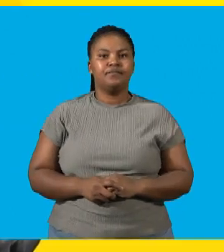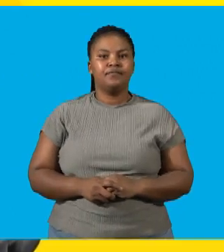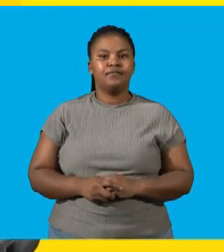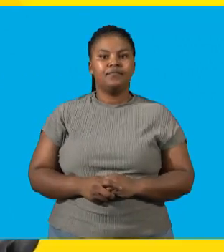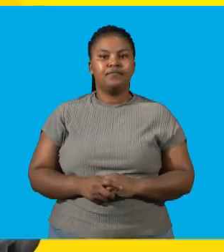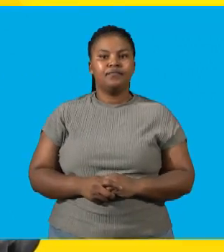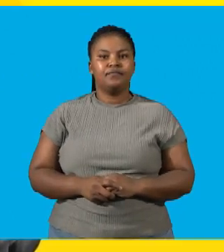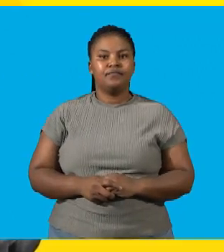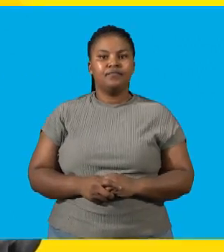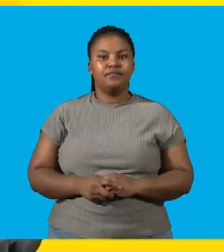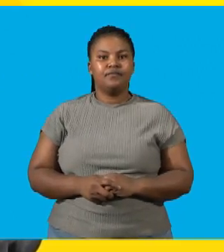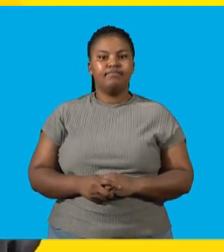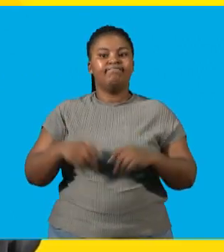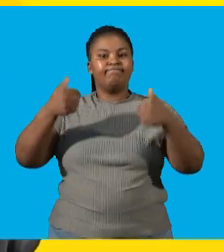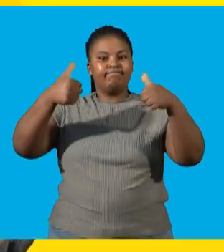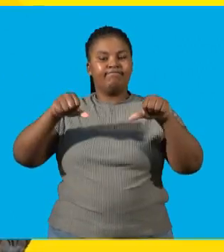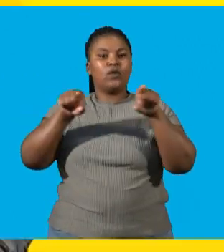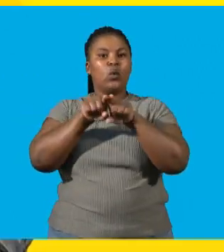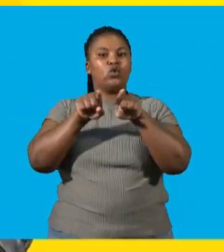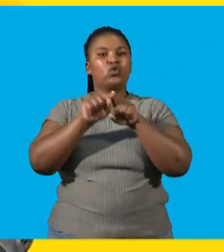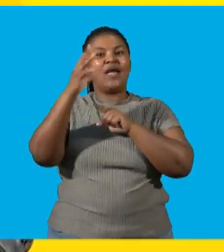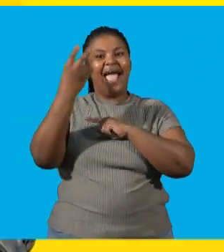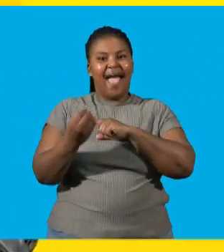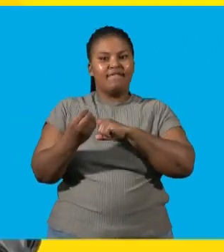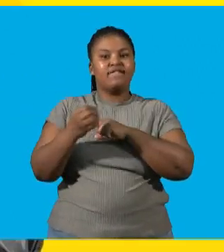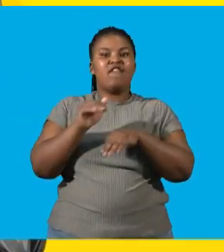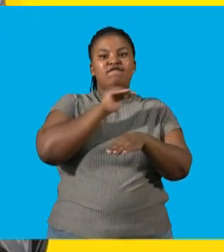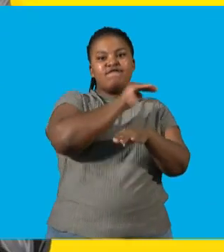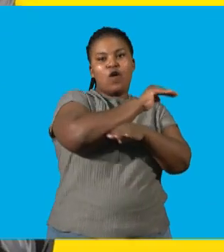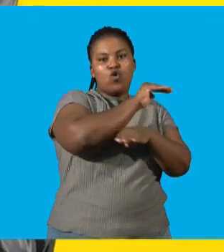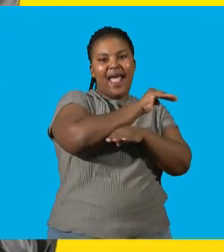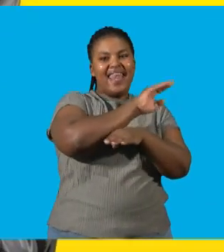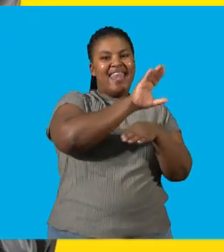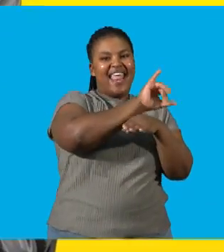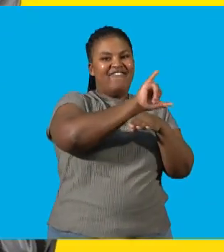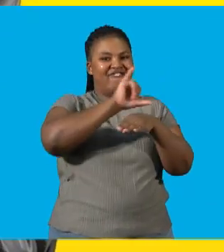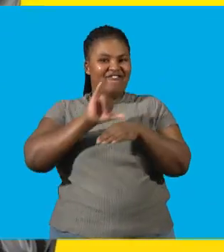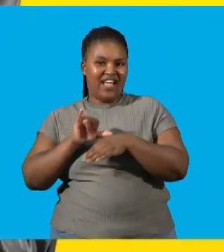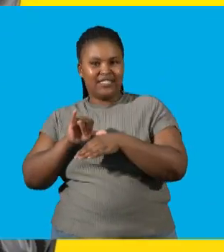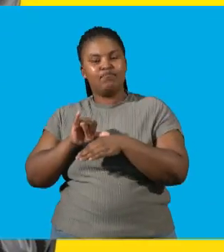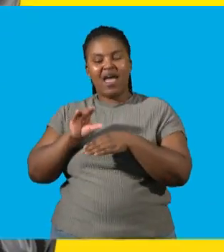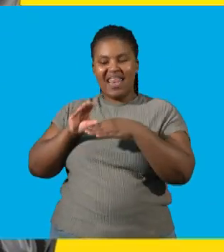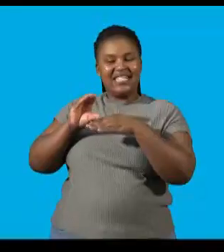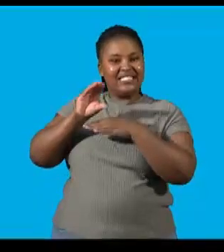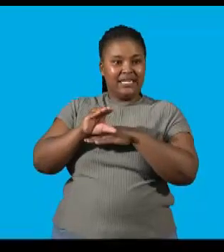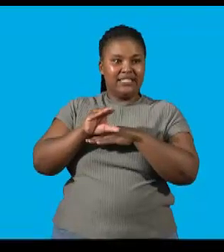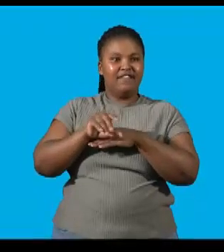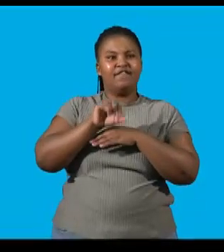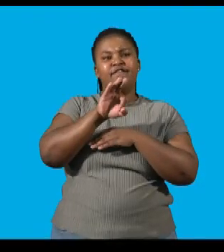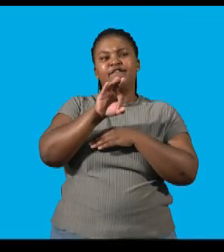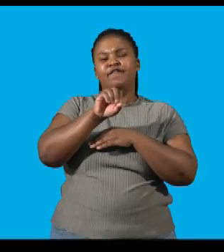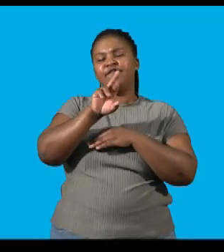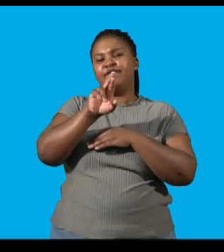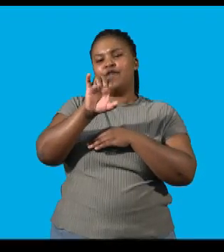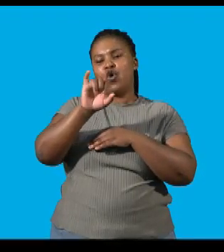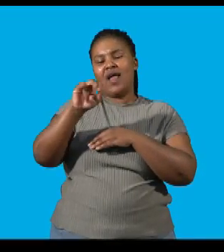Then we also have the foreign investment incentive or the foreign investment